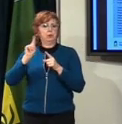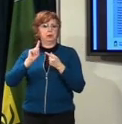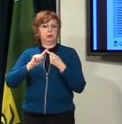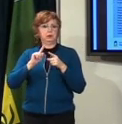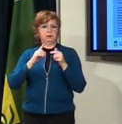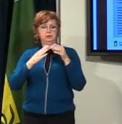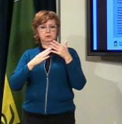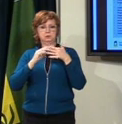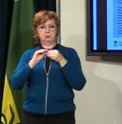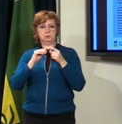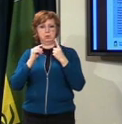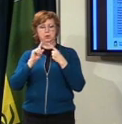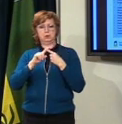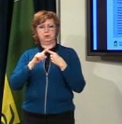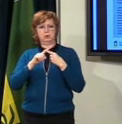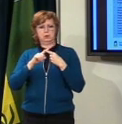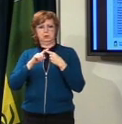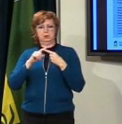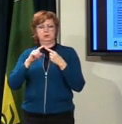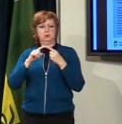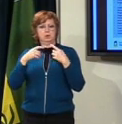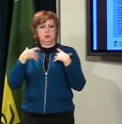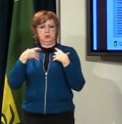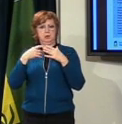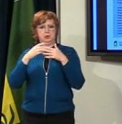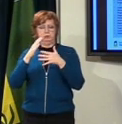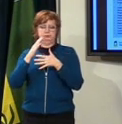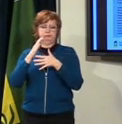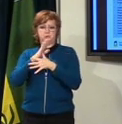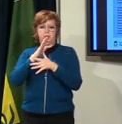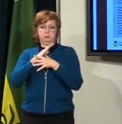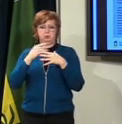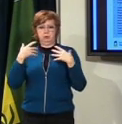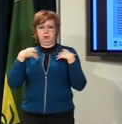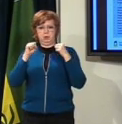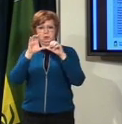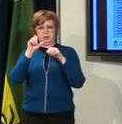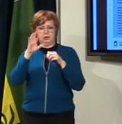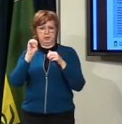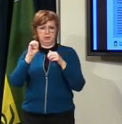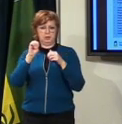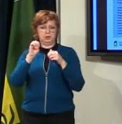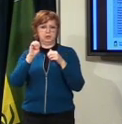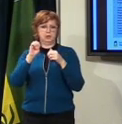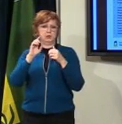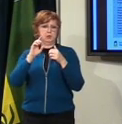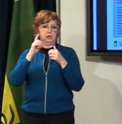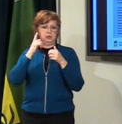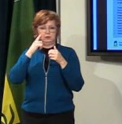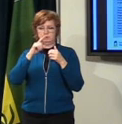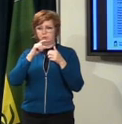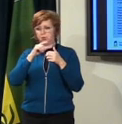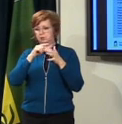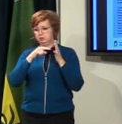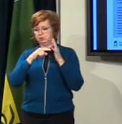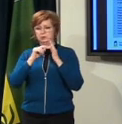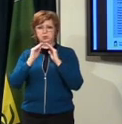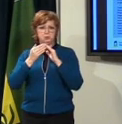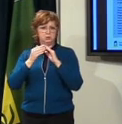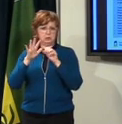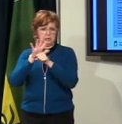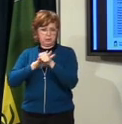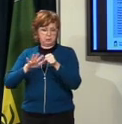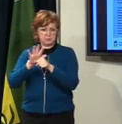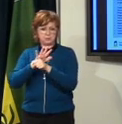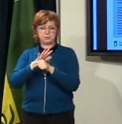one on the list, I'll note, primary health care consists of many services that are offered in community settings